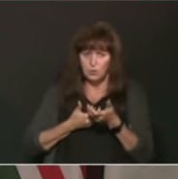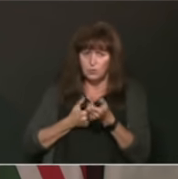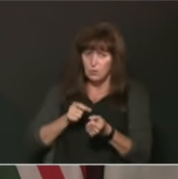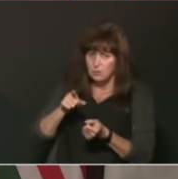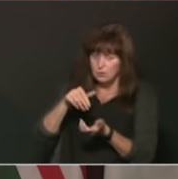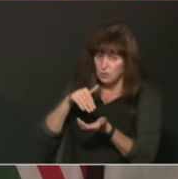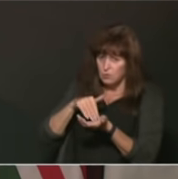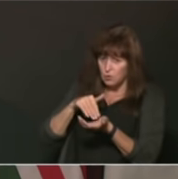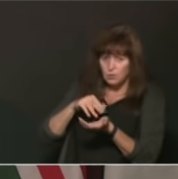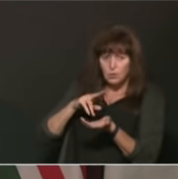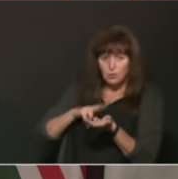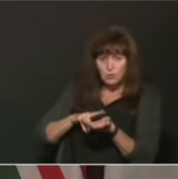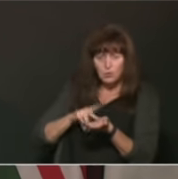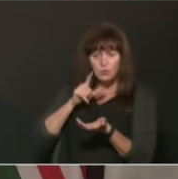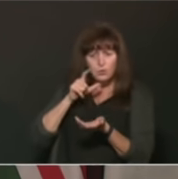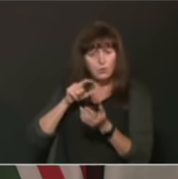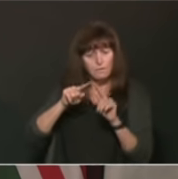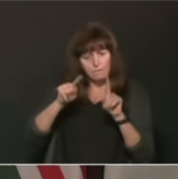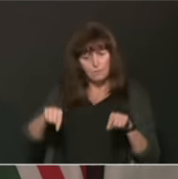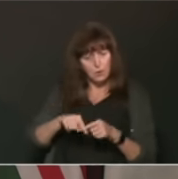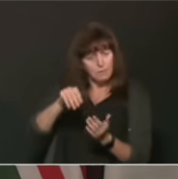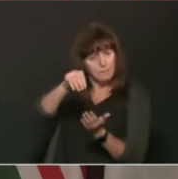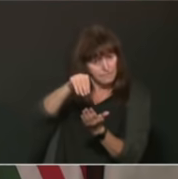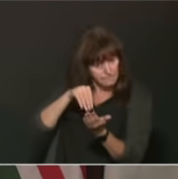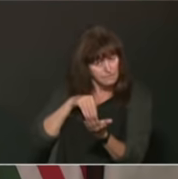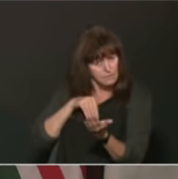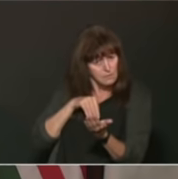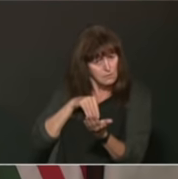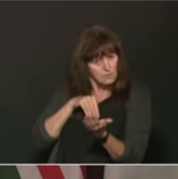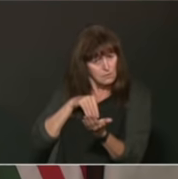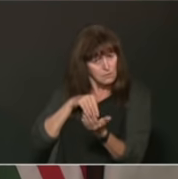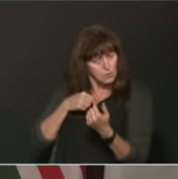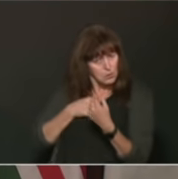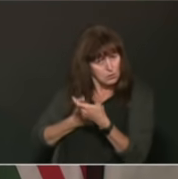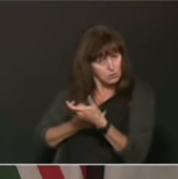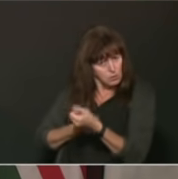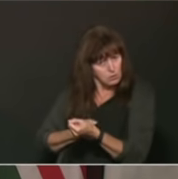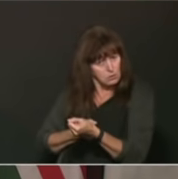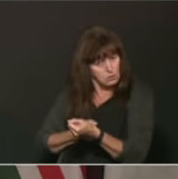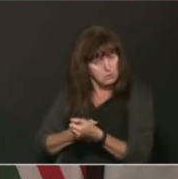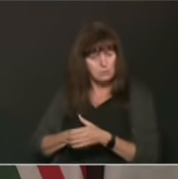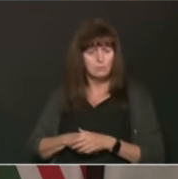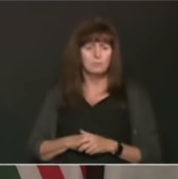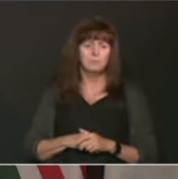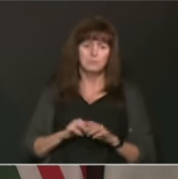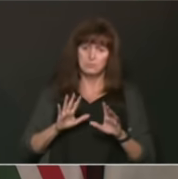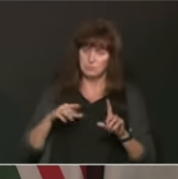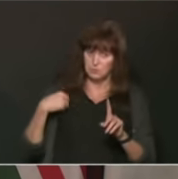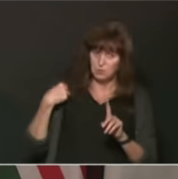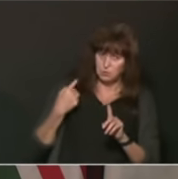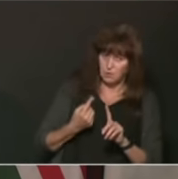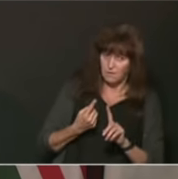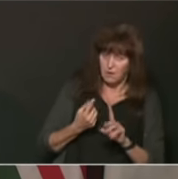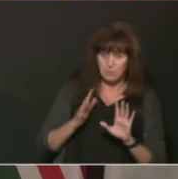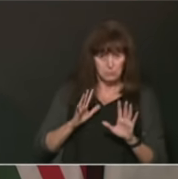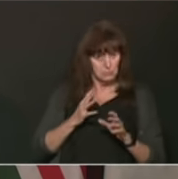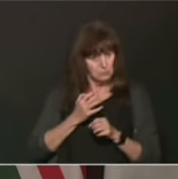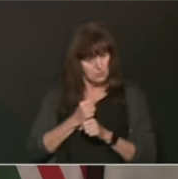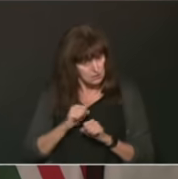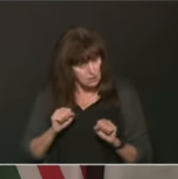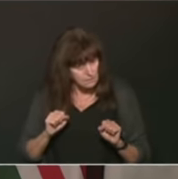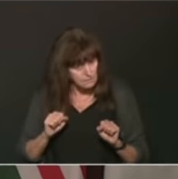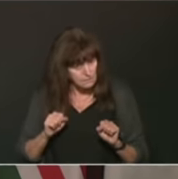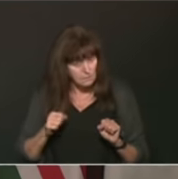forms to do their best to fill it out. It's proving to be safe as we move indoors. We haven't seen significant outbreaks where we've got